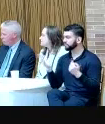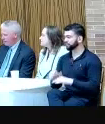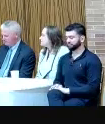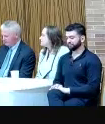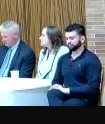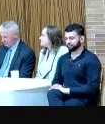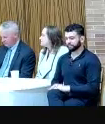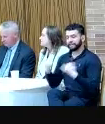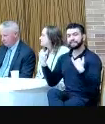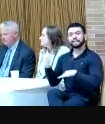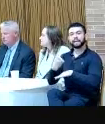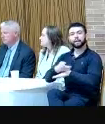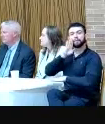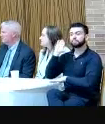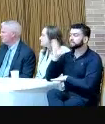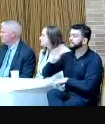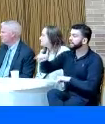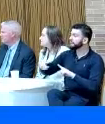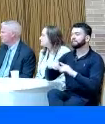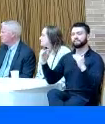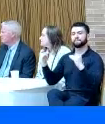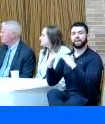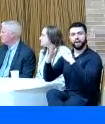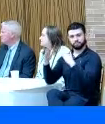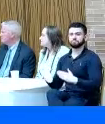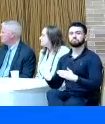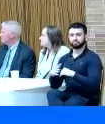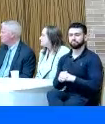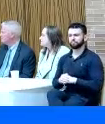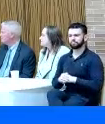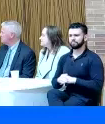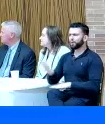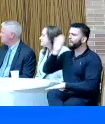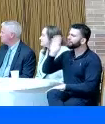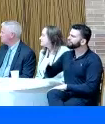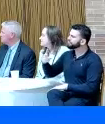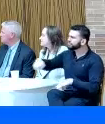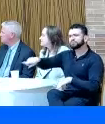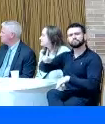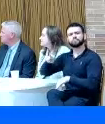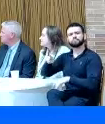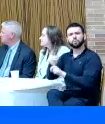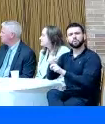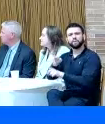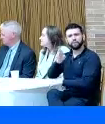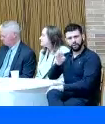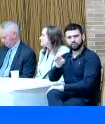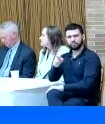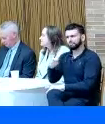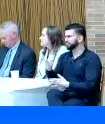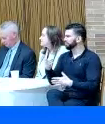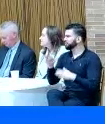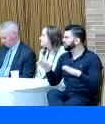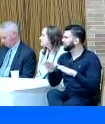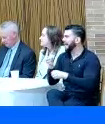today we are talking about fa housing and I know for the realtors in the room this is something that you do every